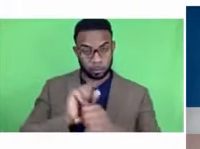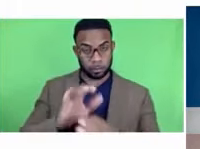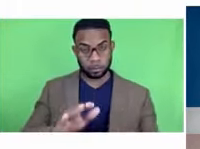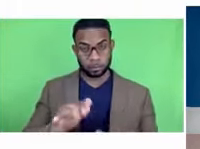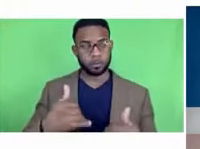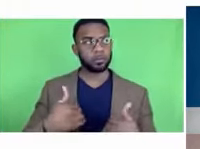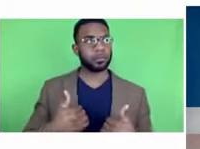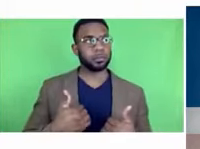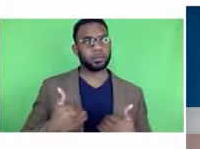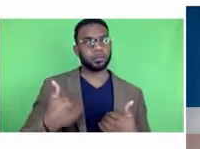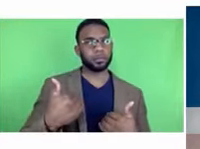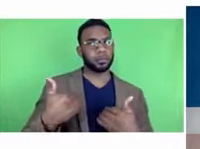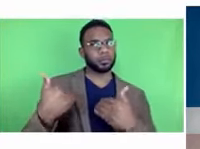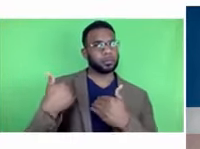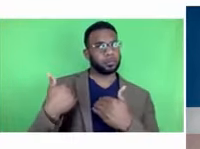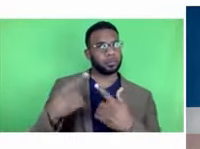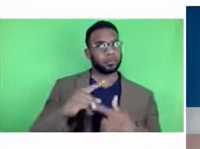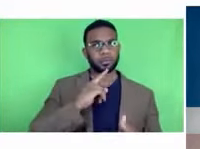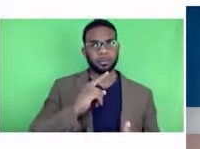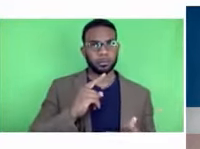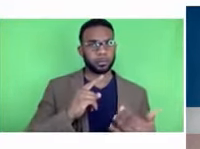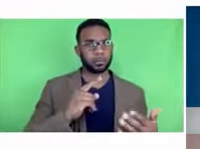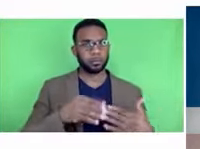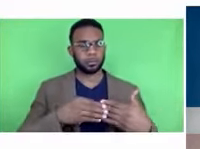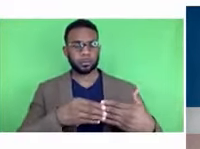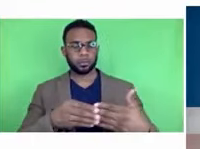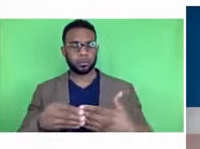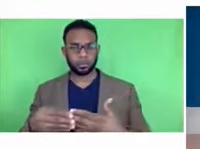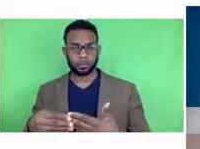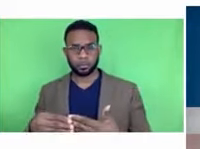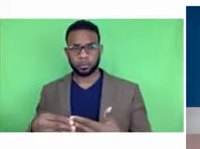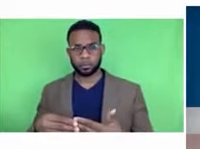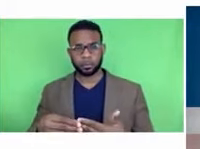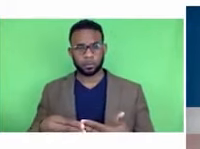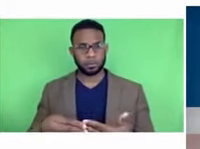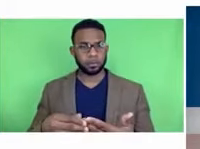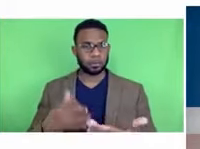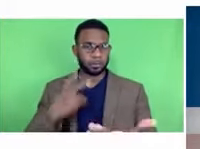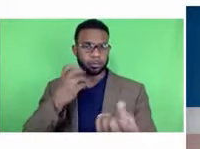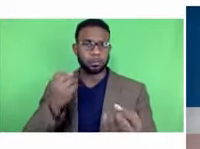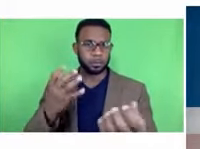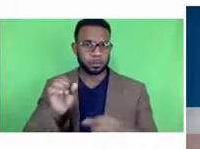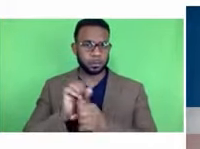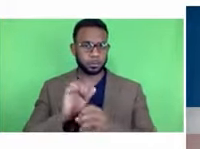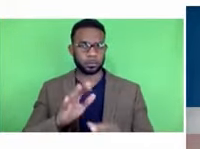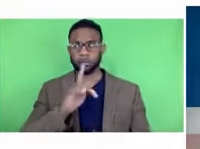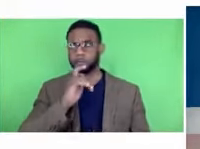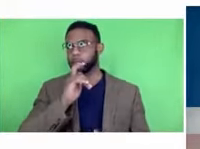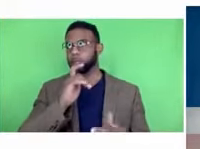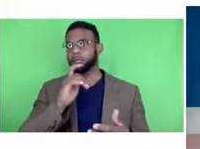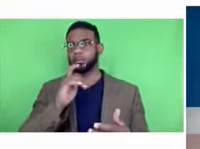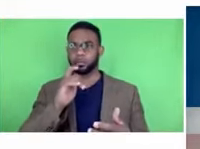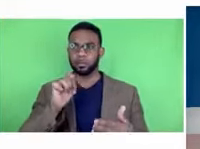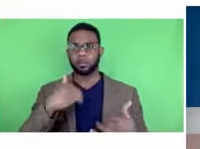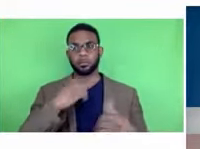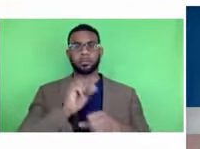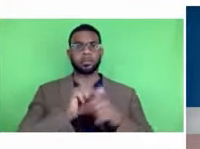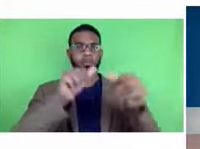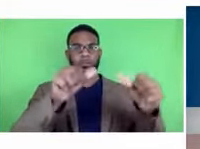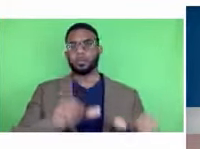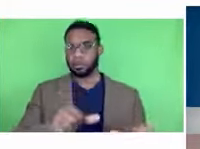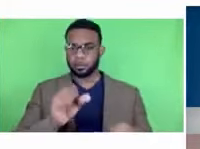a responsibility to be flexible as well. I see a lot of employers who, you know, they've got their job posting or their